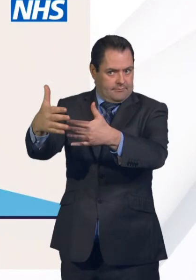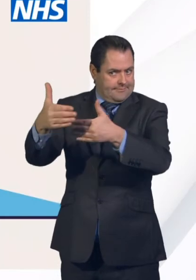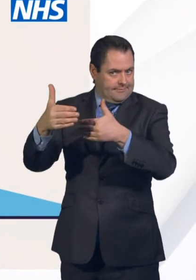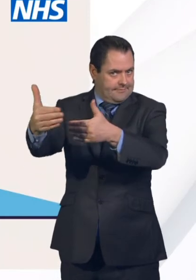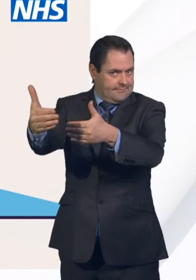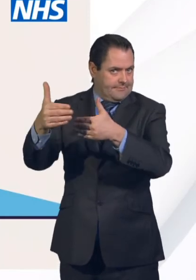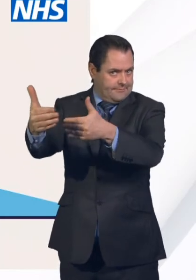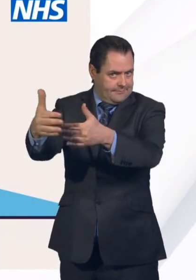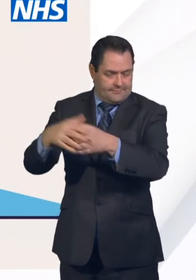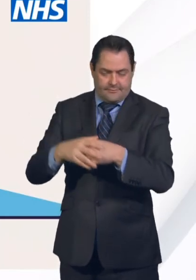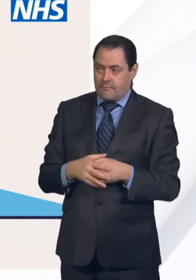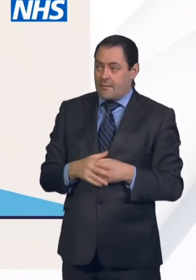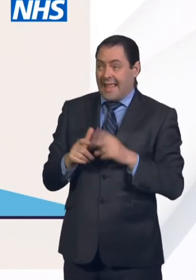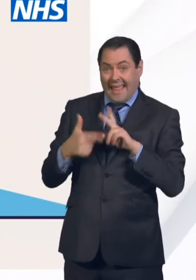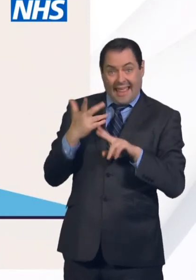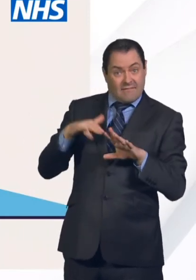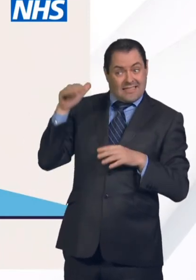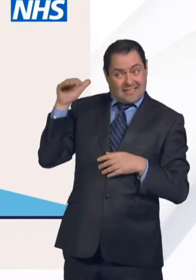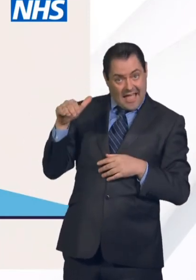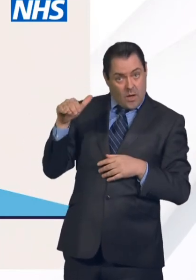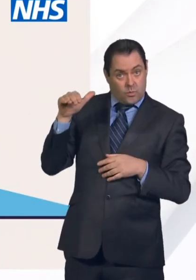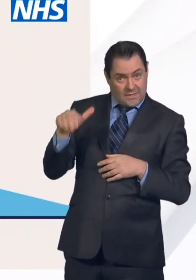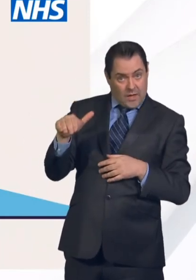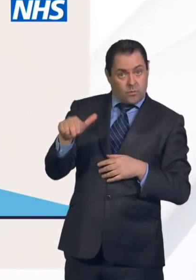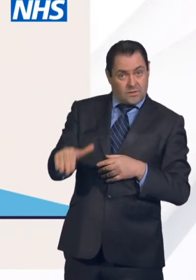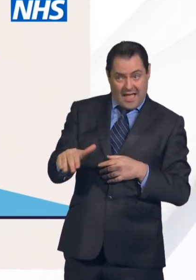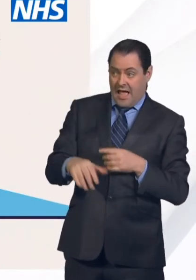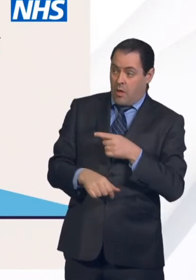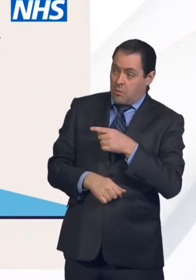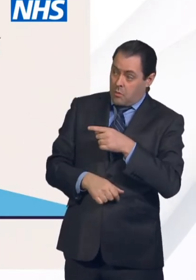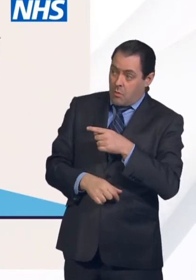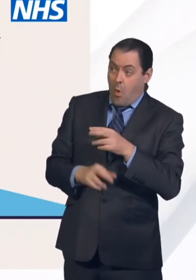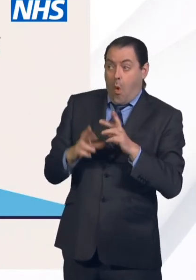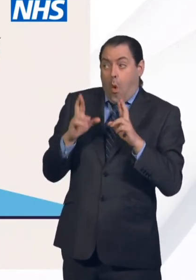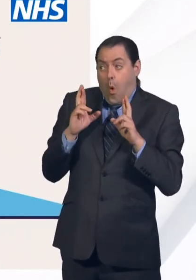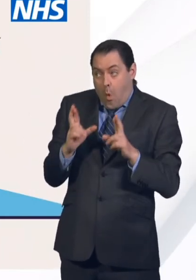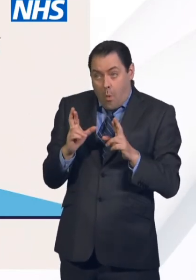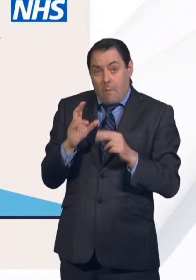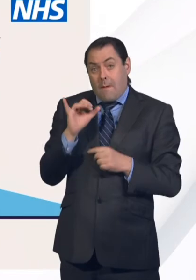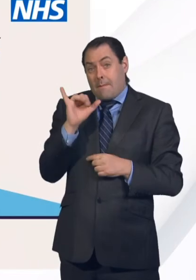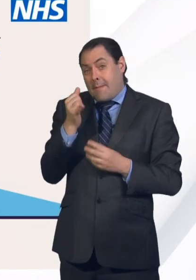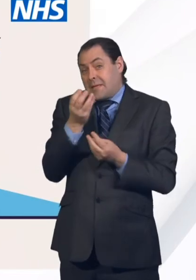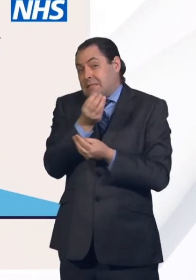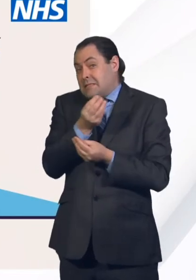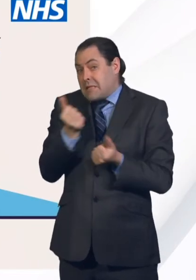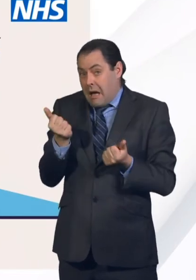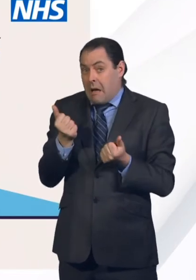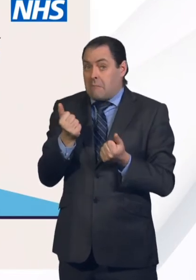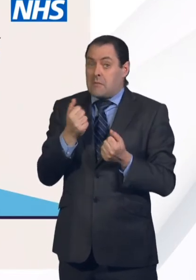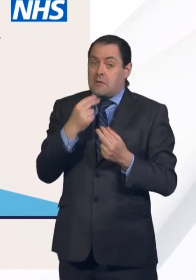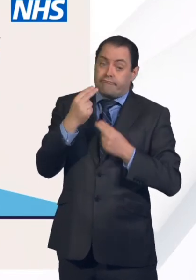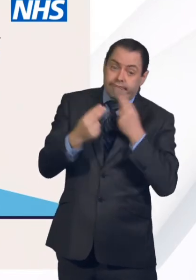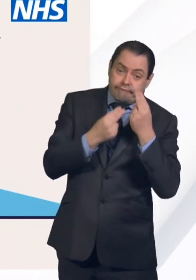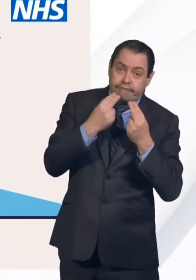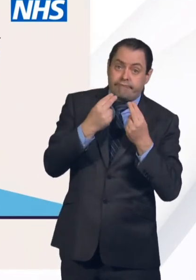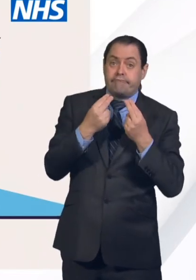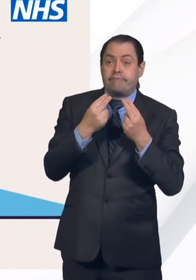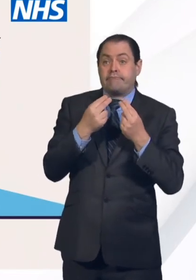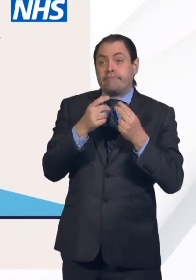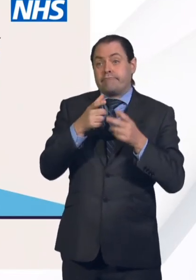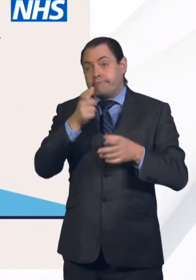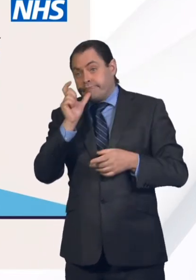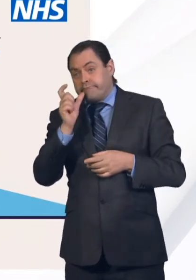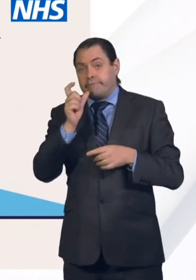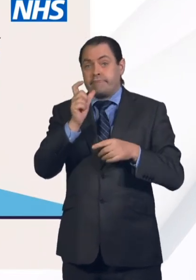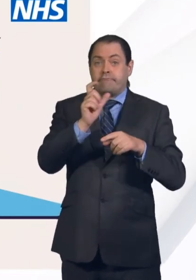and only if the numbers support it, we will hope to reopen at least some of the hospitality industry and other